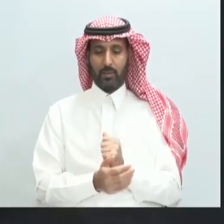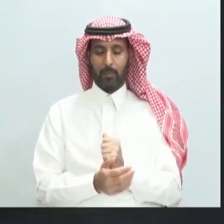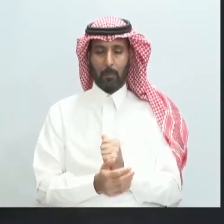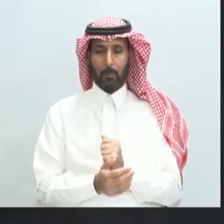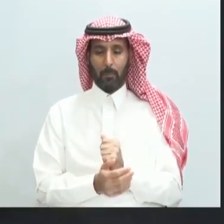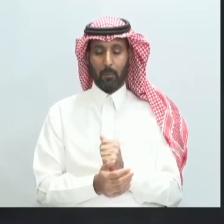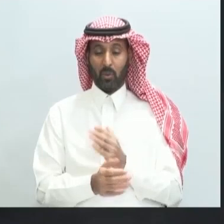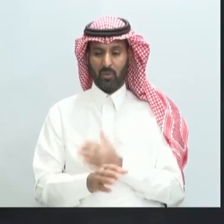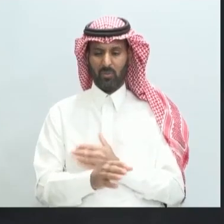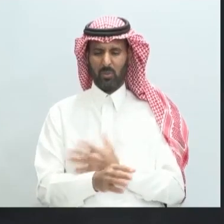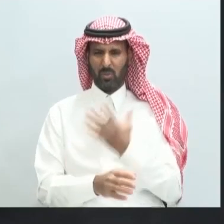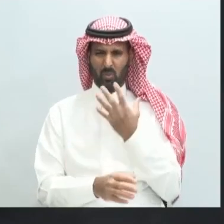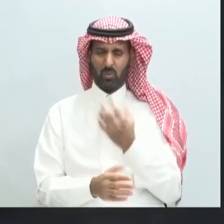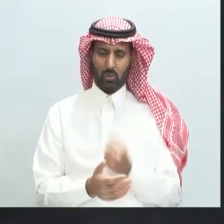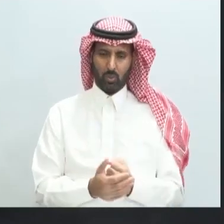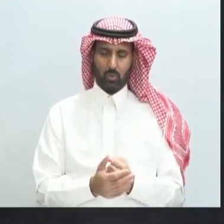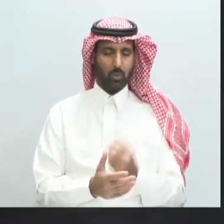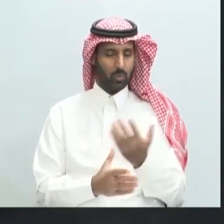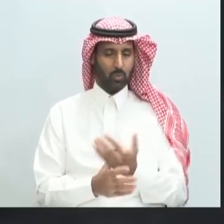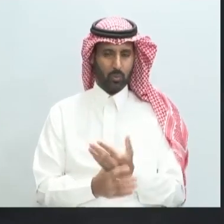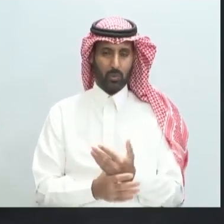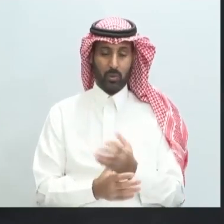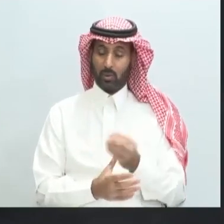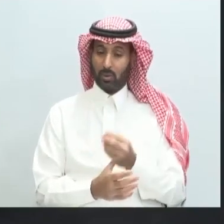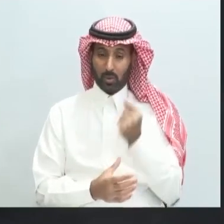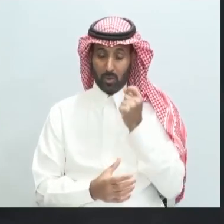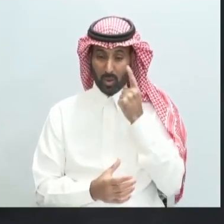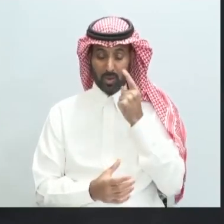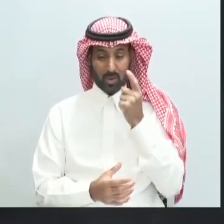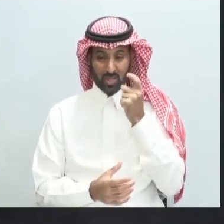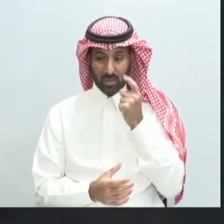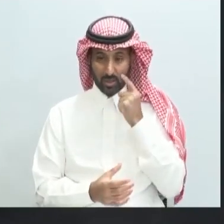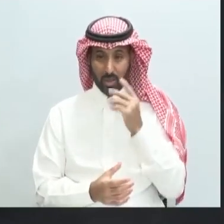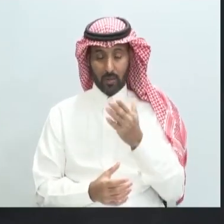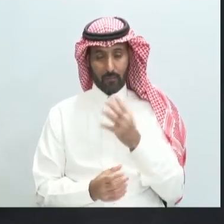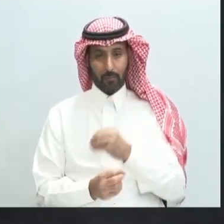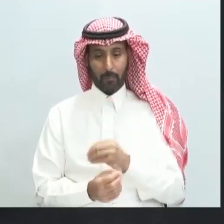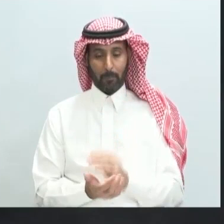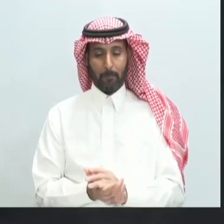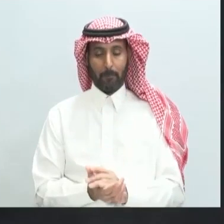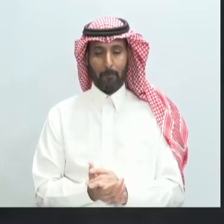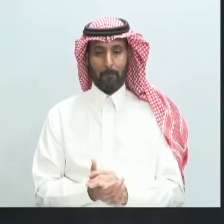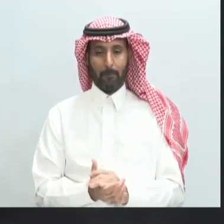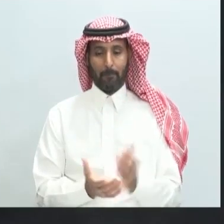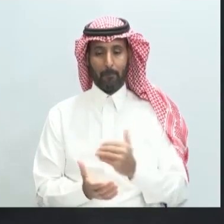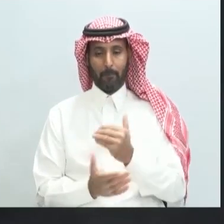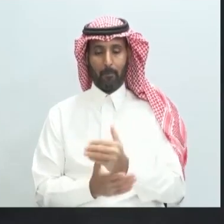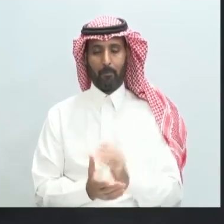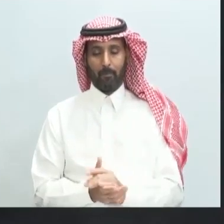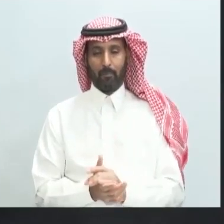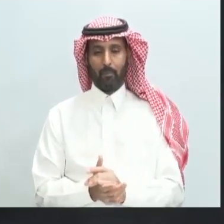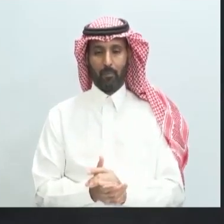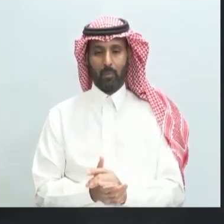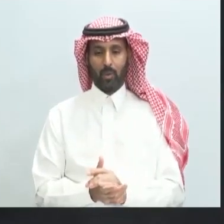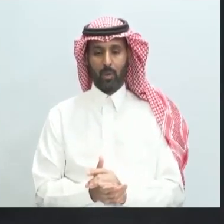tired, you will feel exhausted. Why? Because you didn't have enough sleep, and then you will